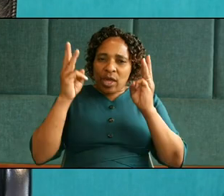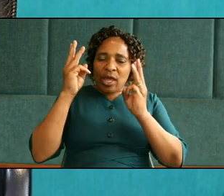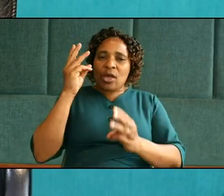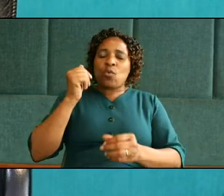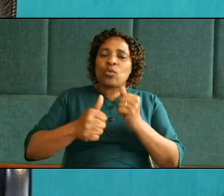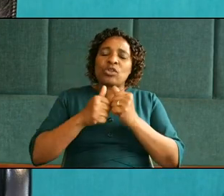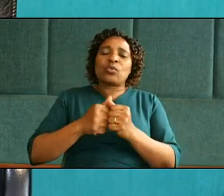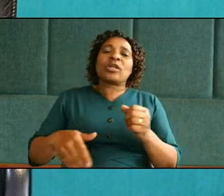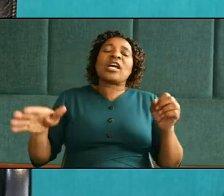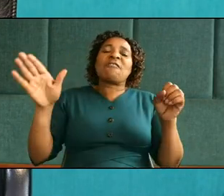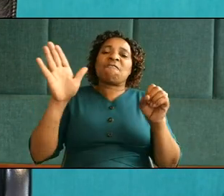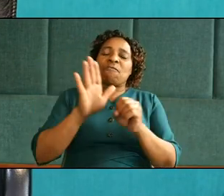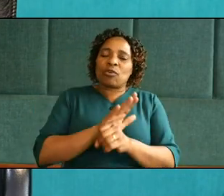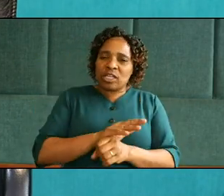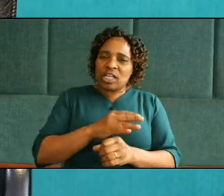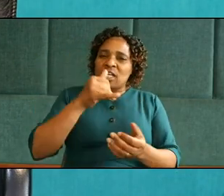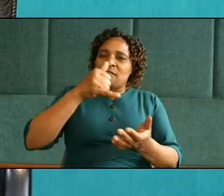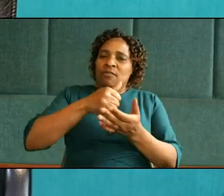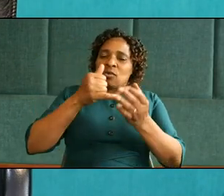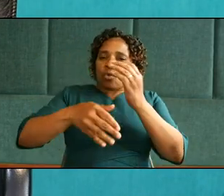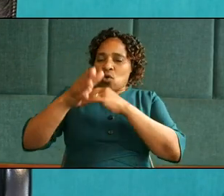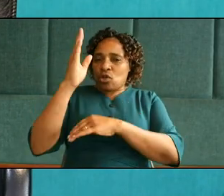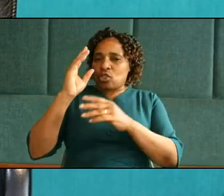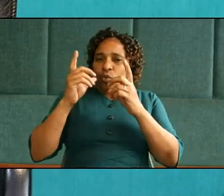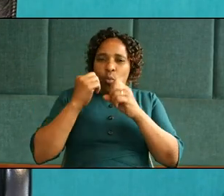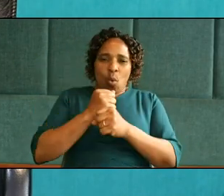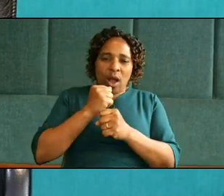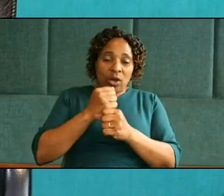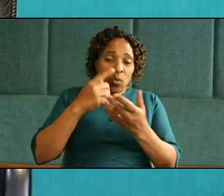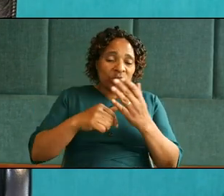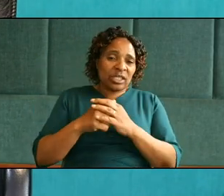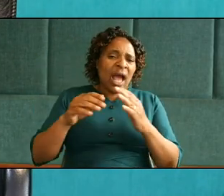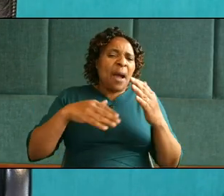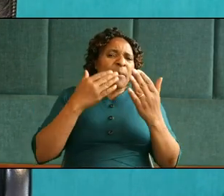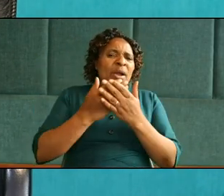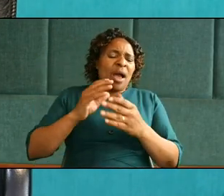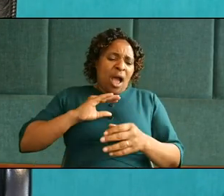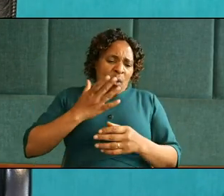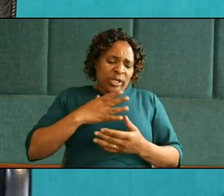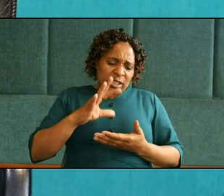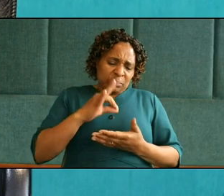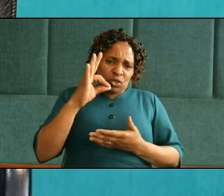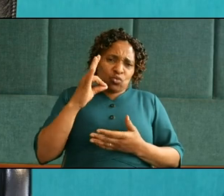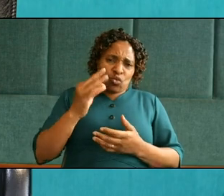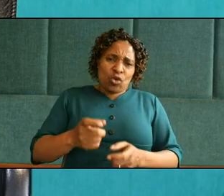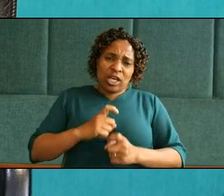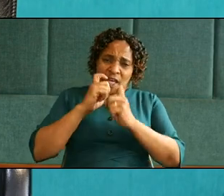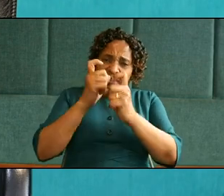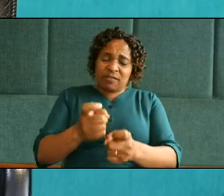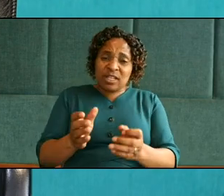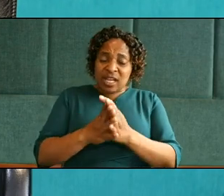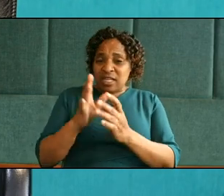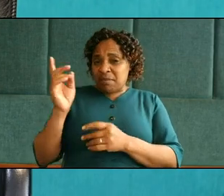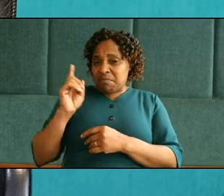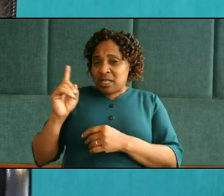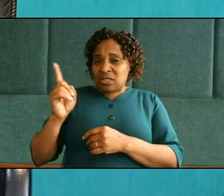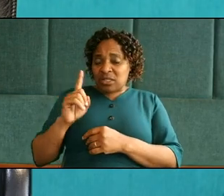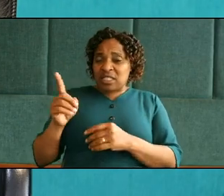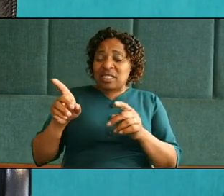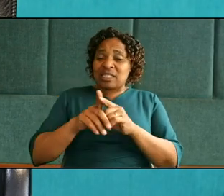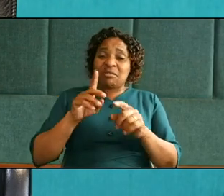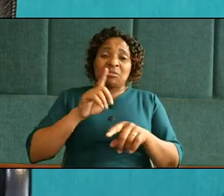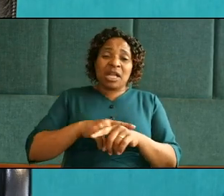can fully be involved in God's work is just to apply our spiritual gifts and ministries, even as is